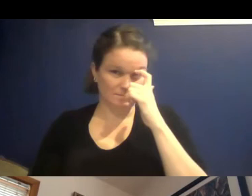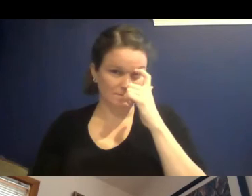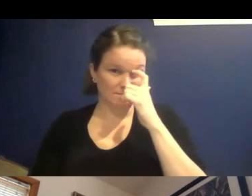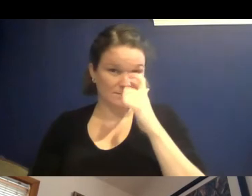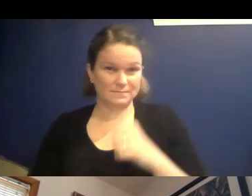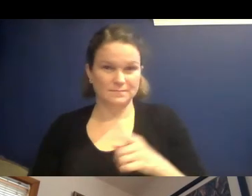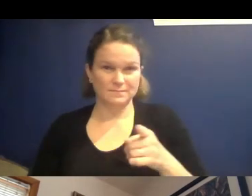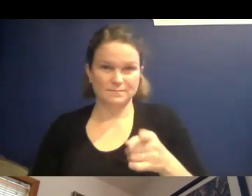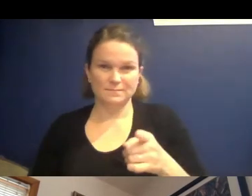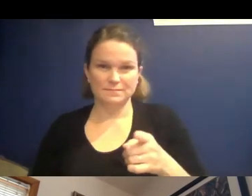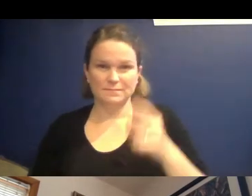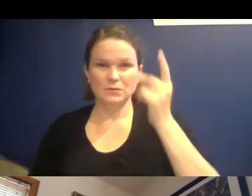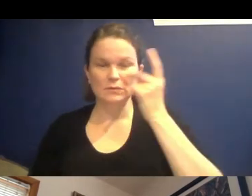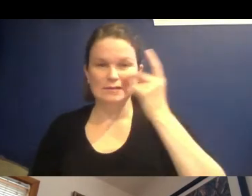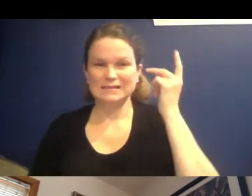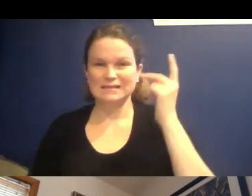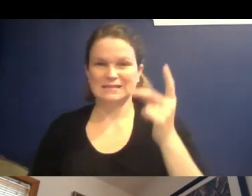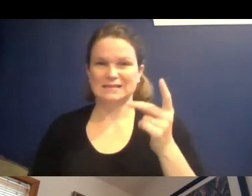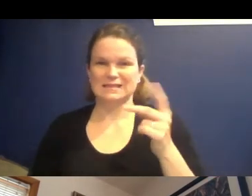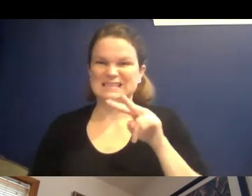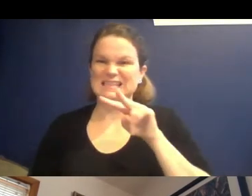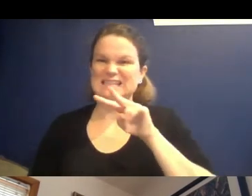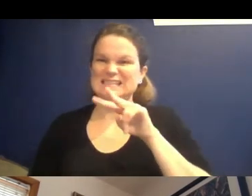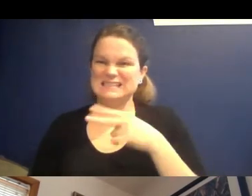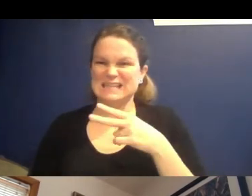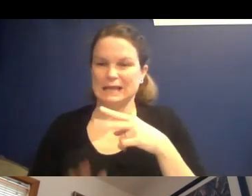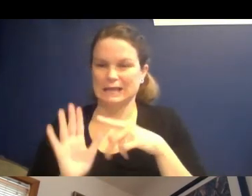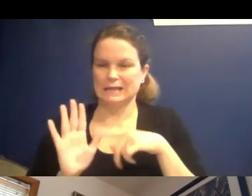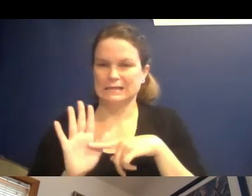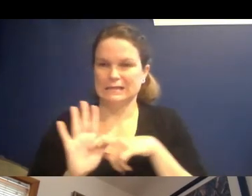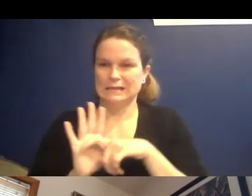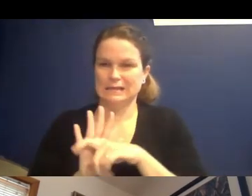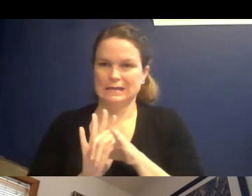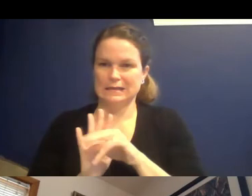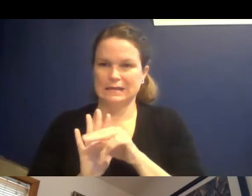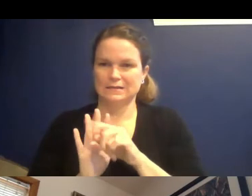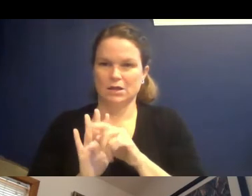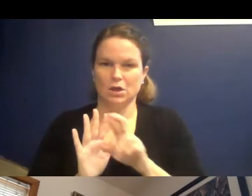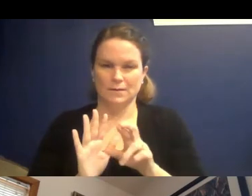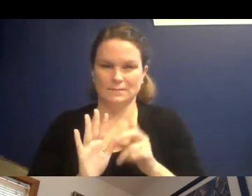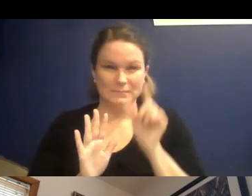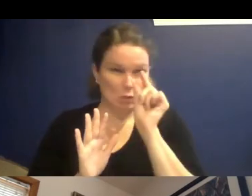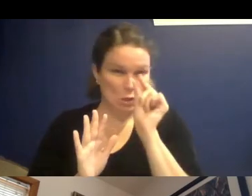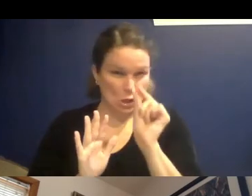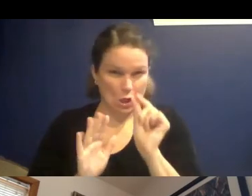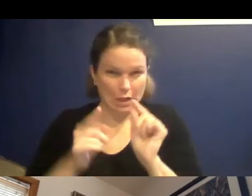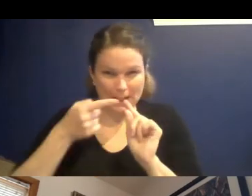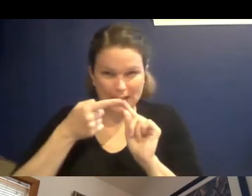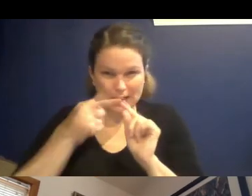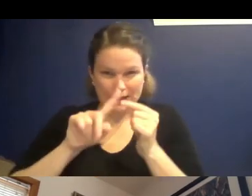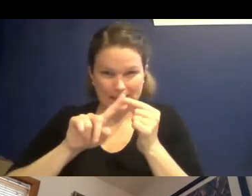So here's probably a second instar. You can see how tiny it is with my husband's finger behind